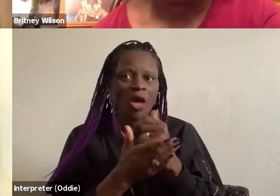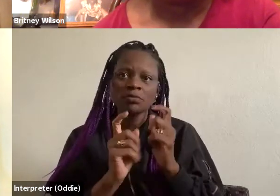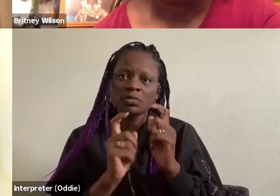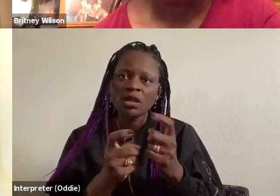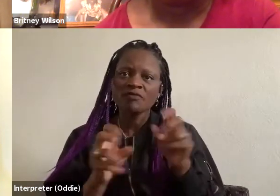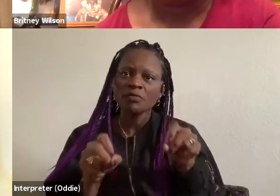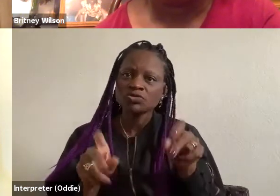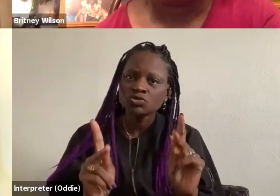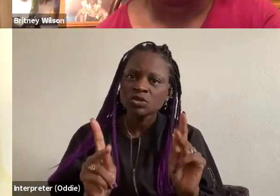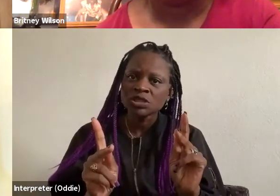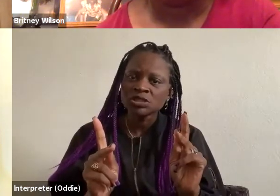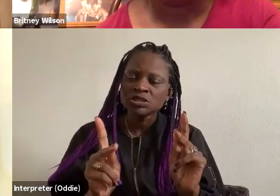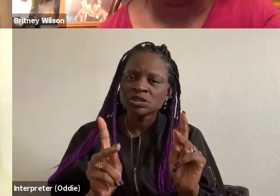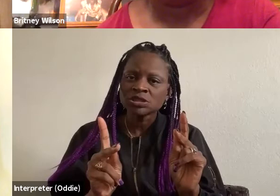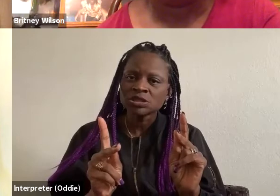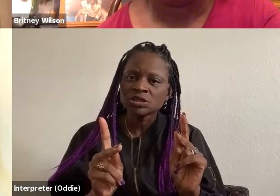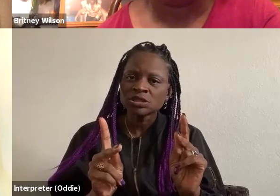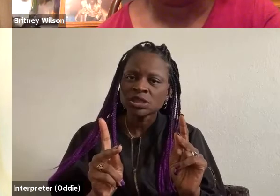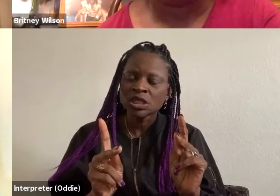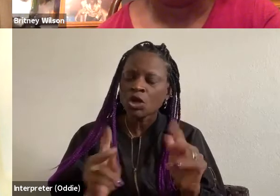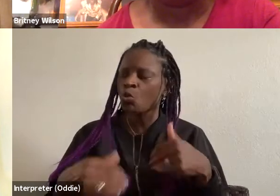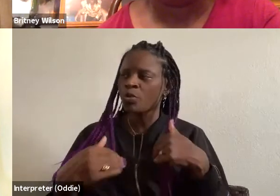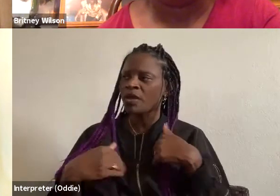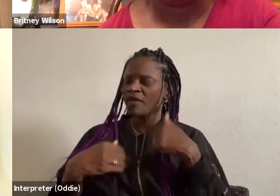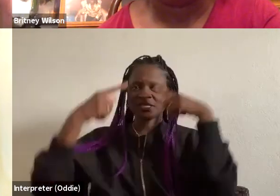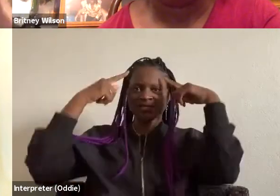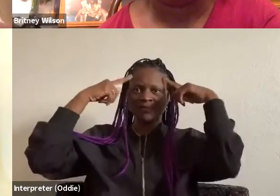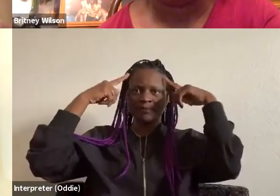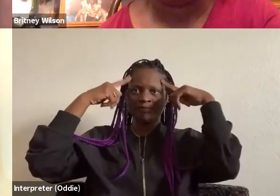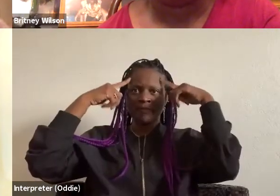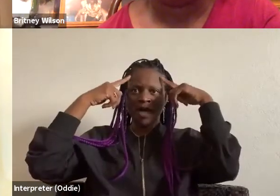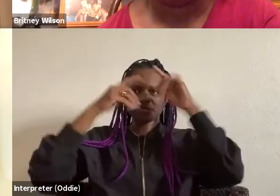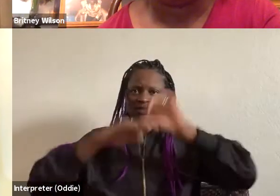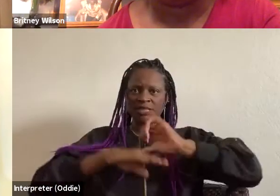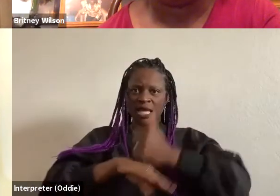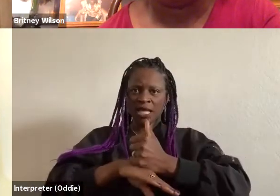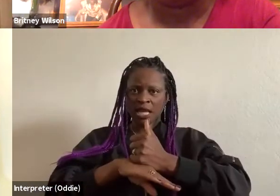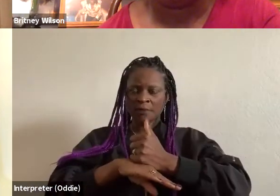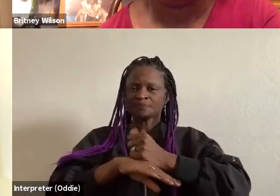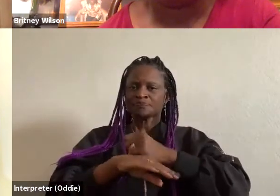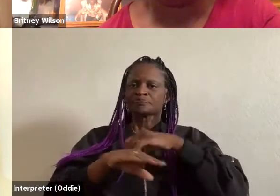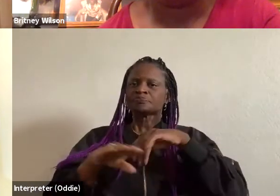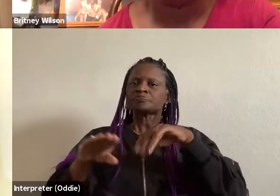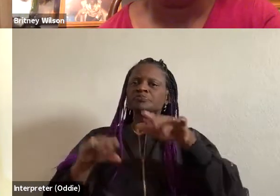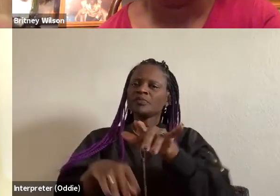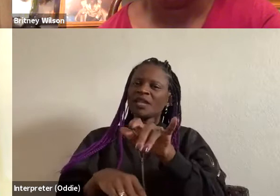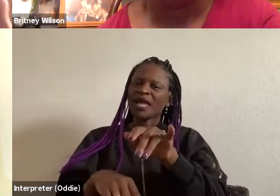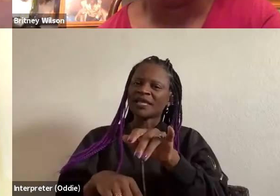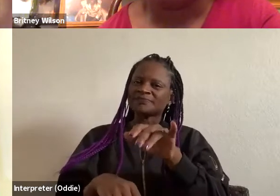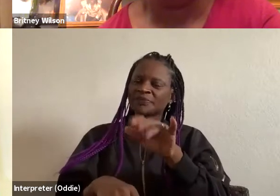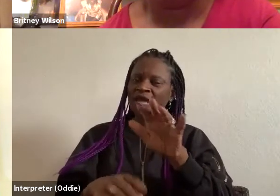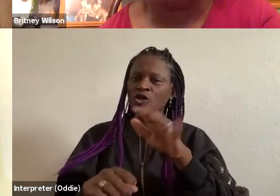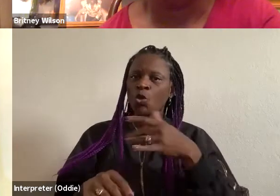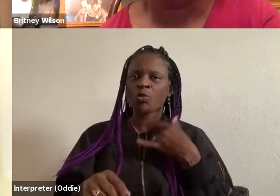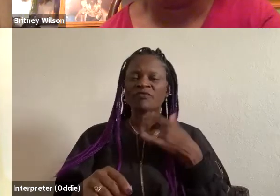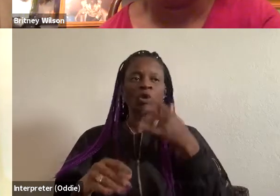can't, this whole scarcity mindset that we have is why we are having these exact conversations, because we're so scared that, oh, we're not going to